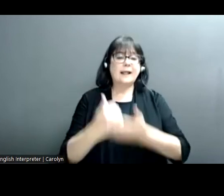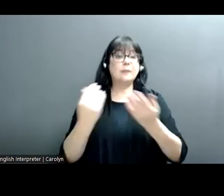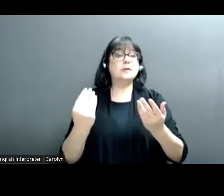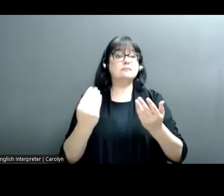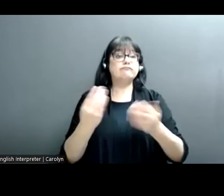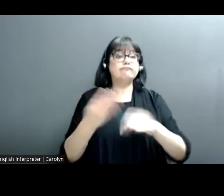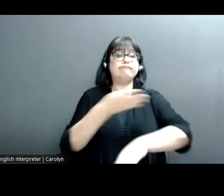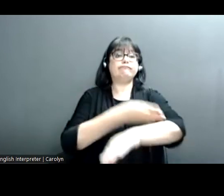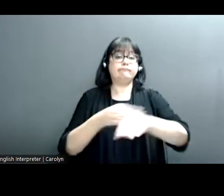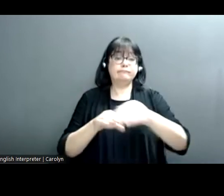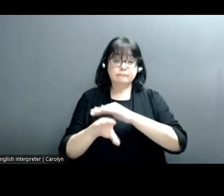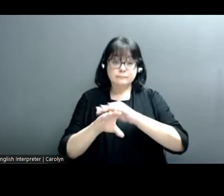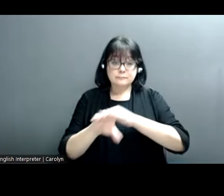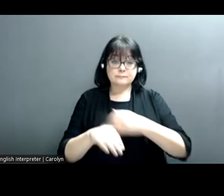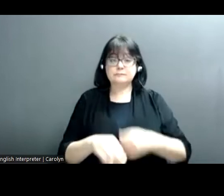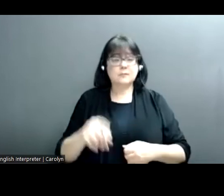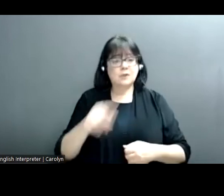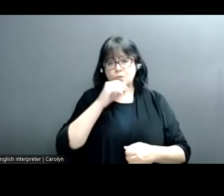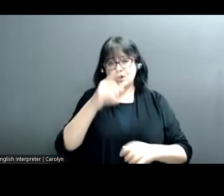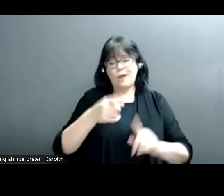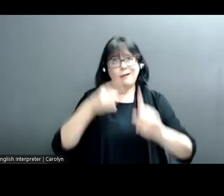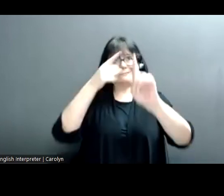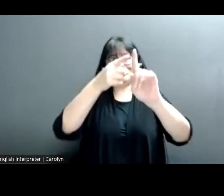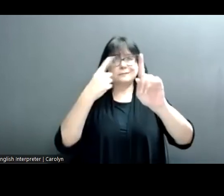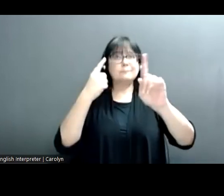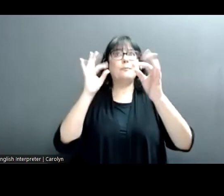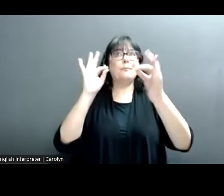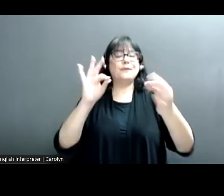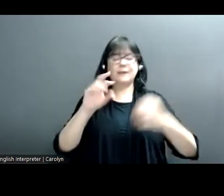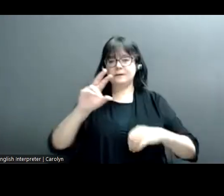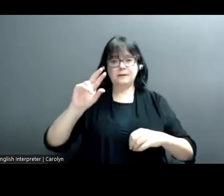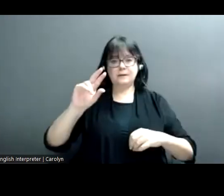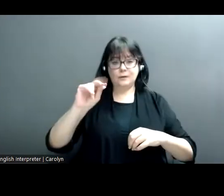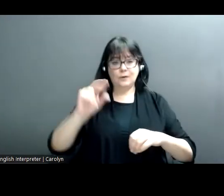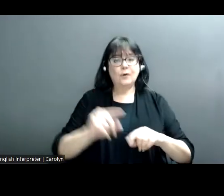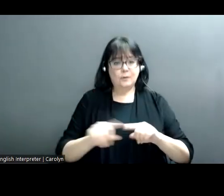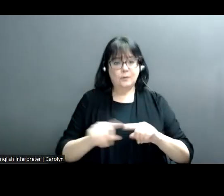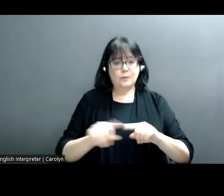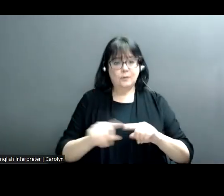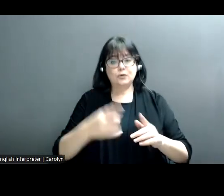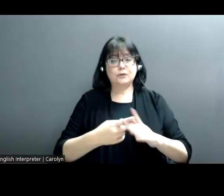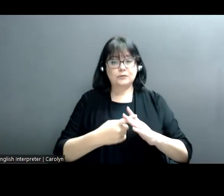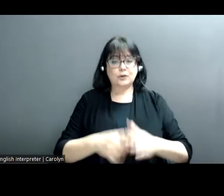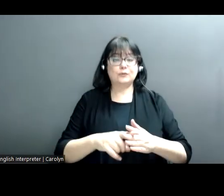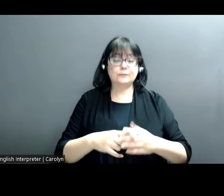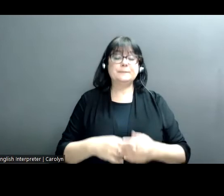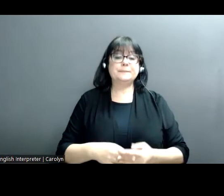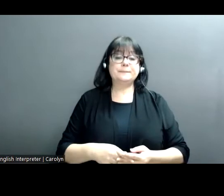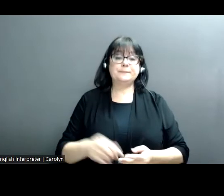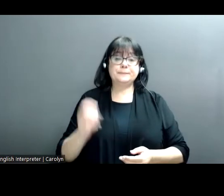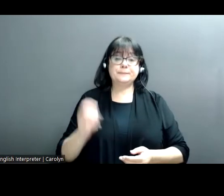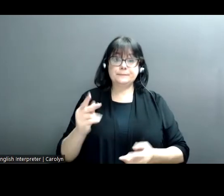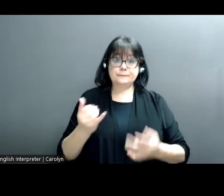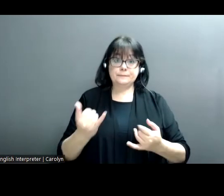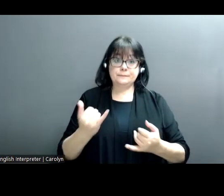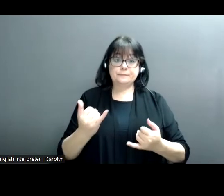the final stage on that journey yet, but it's a significant step in the right direction. So let's open that up